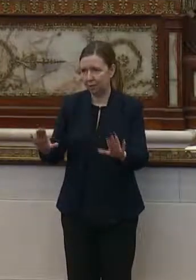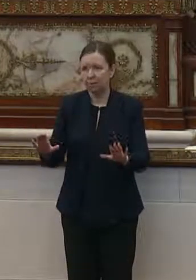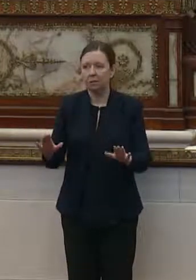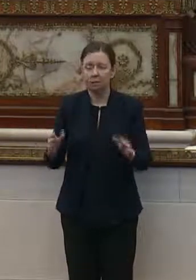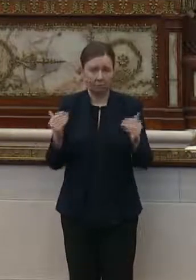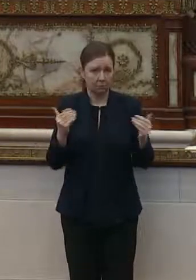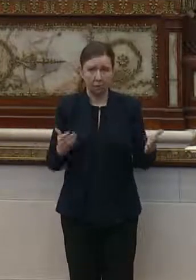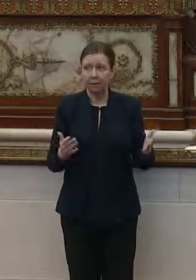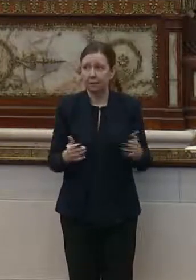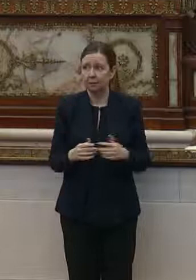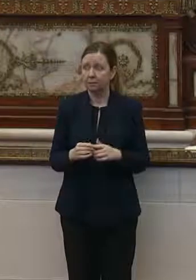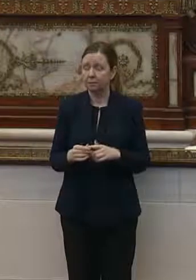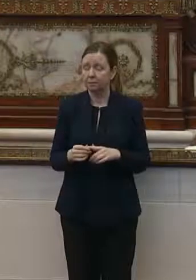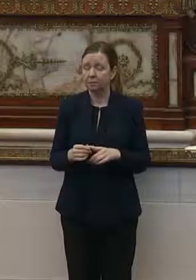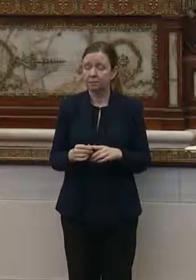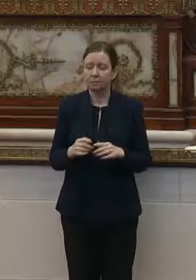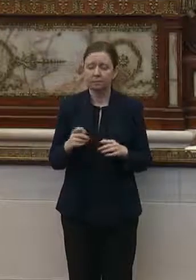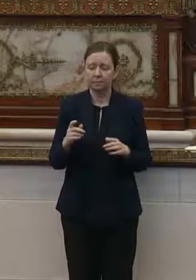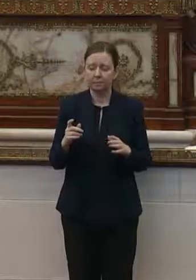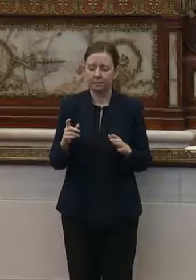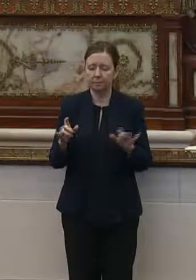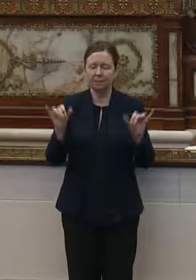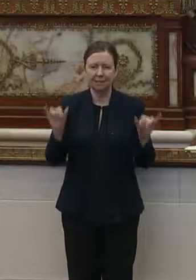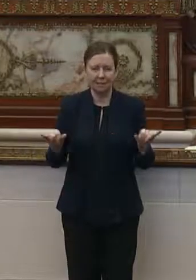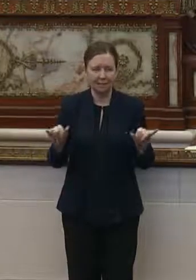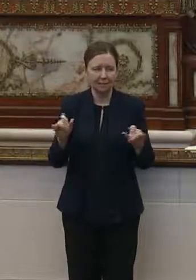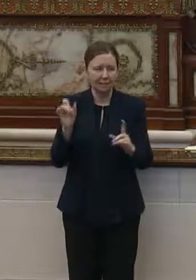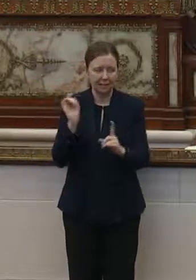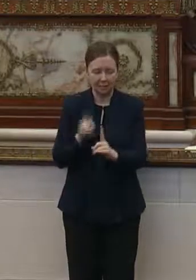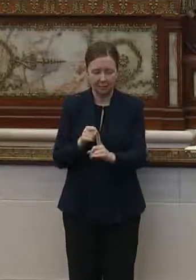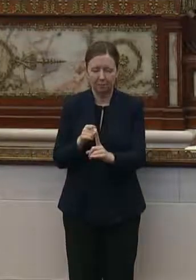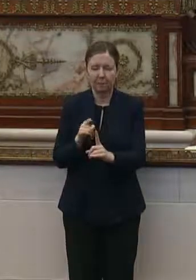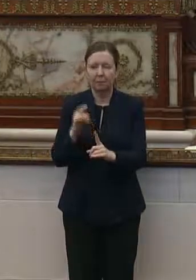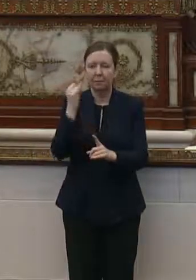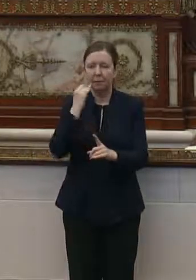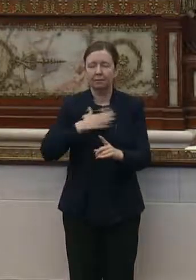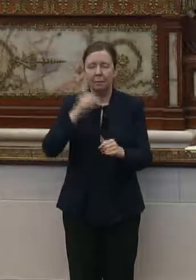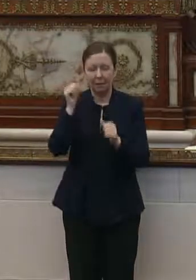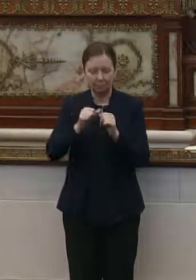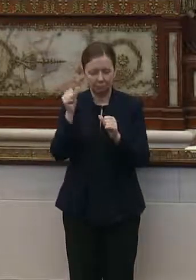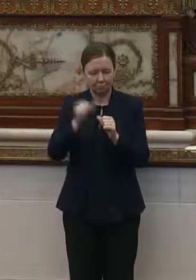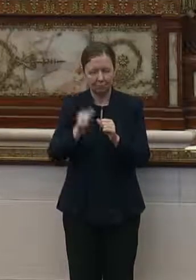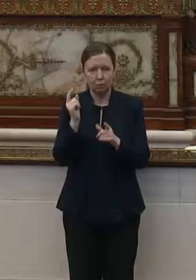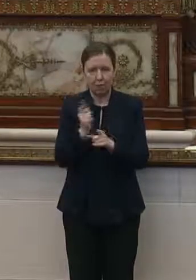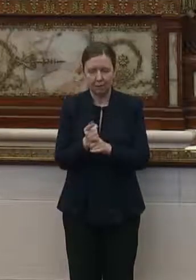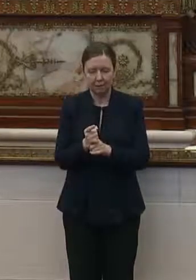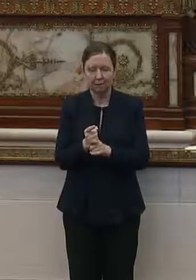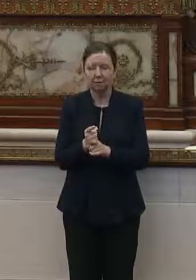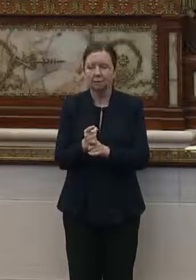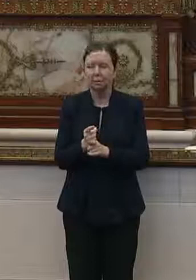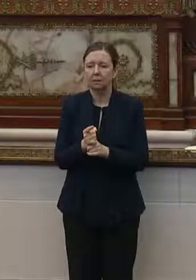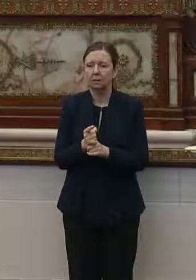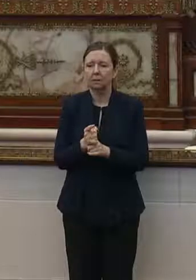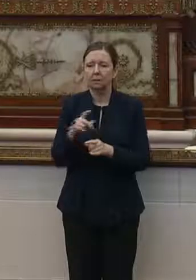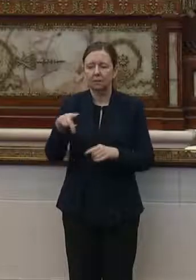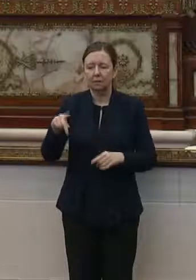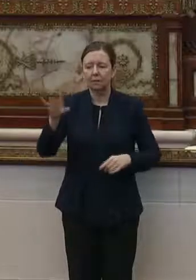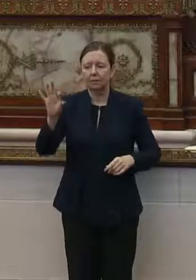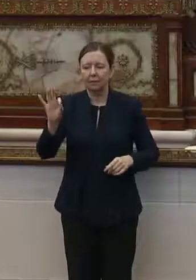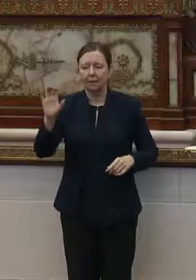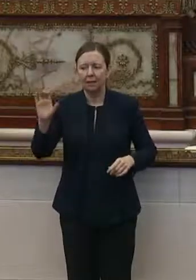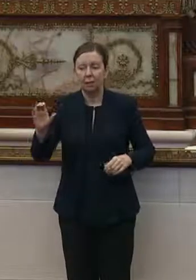Chair recognizes Councilman Thomas. Just in the same line of questioning, if my memory serves me correctly, the Philly Fighting